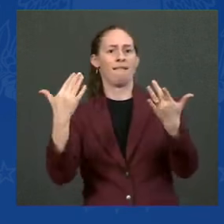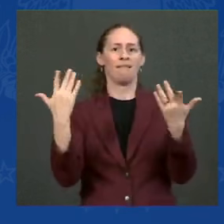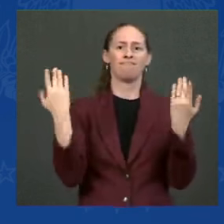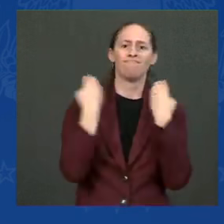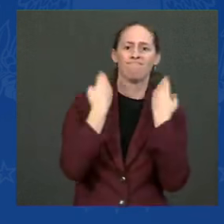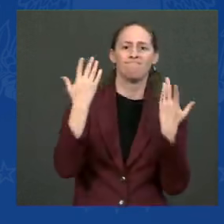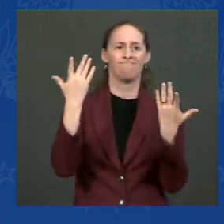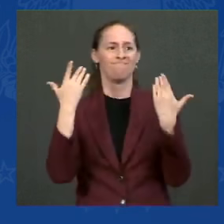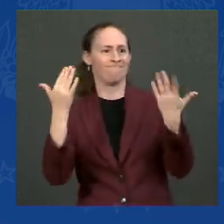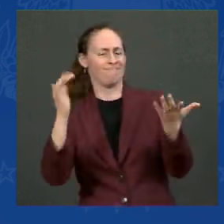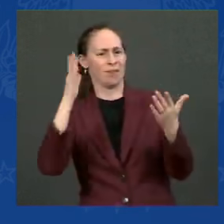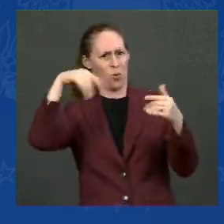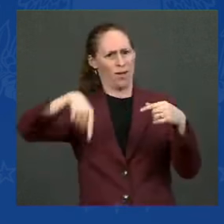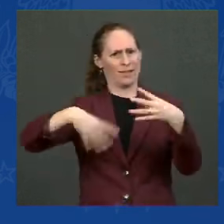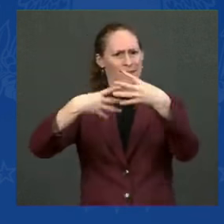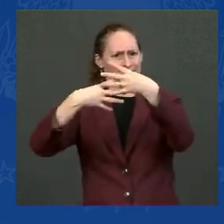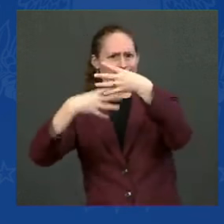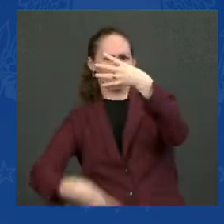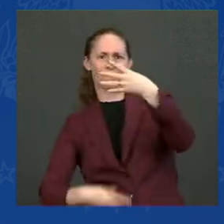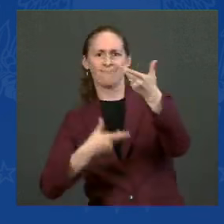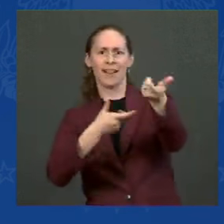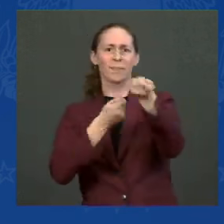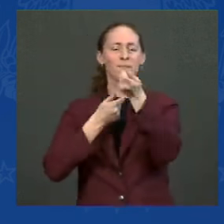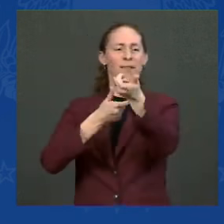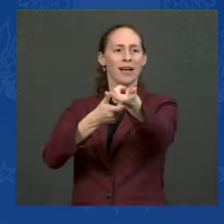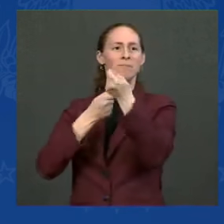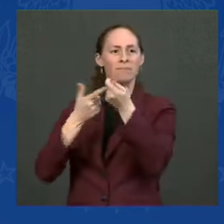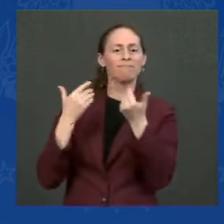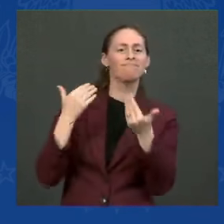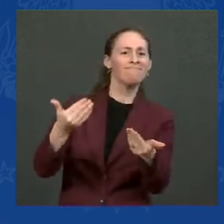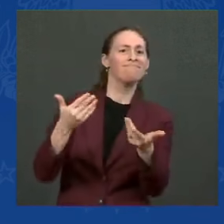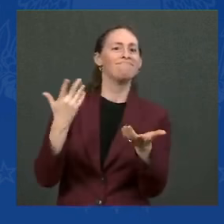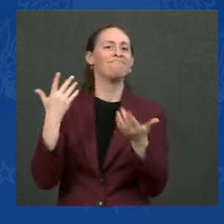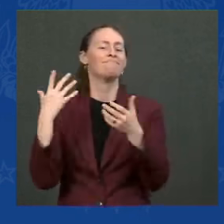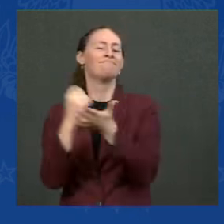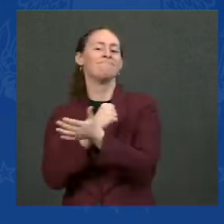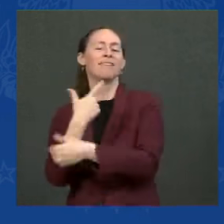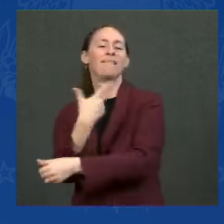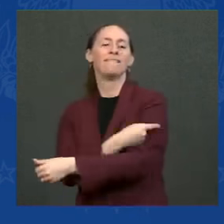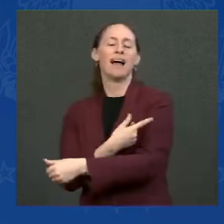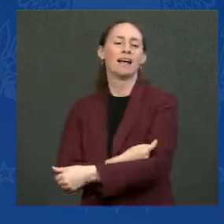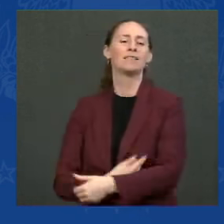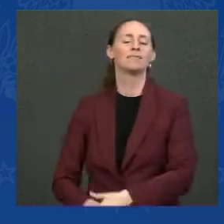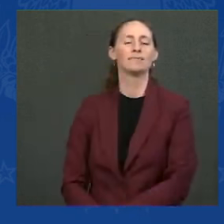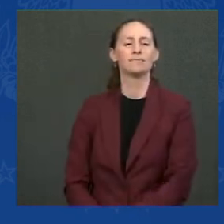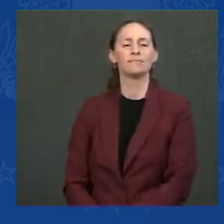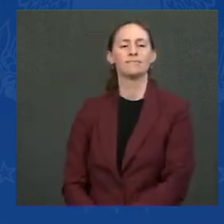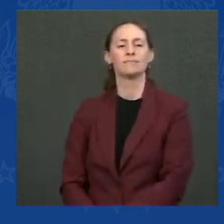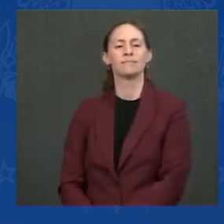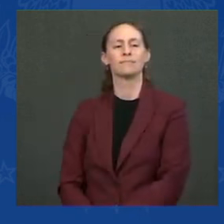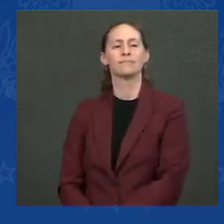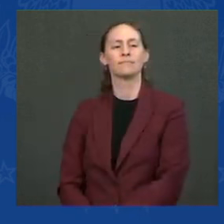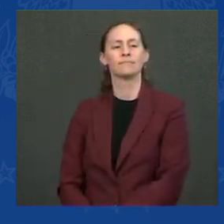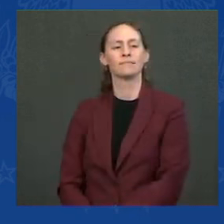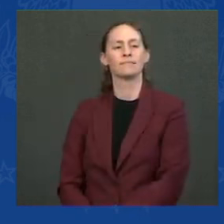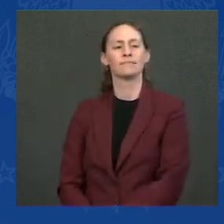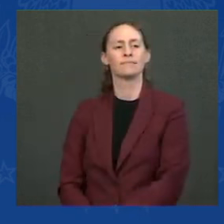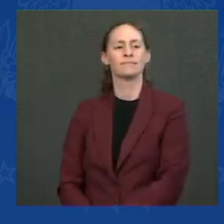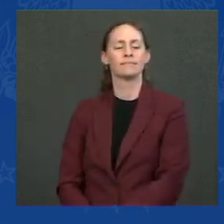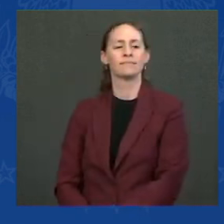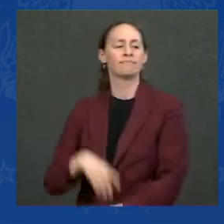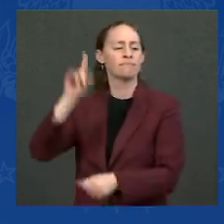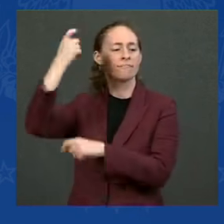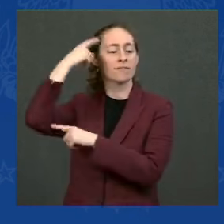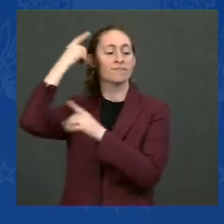Illinois, in cities and community organizations to encourage vaccinations. Governor Pritzker, you've done one hell of a job in